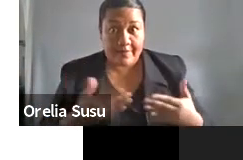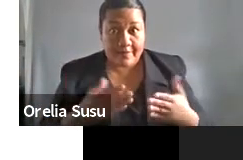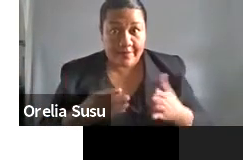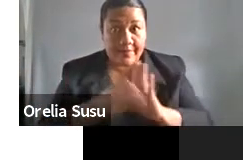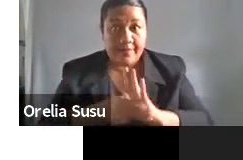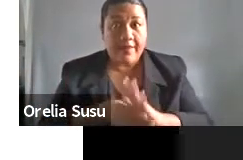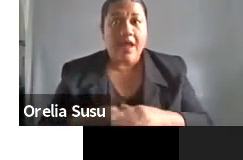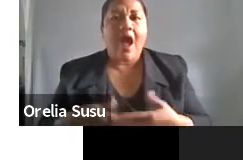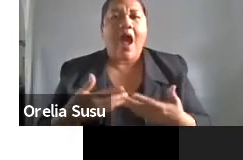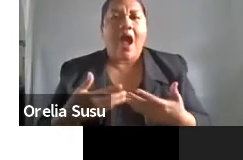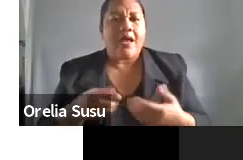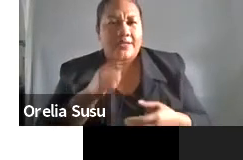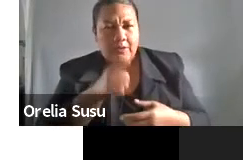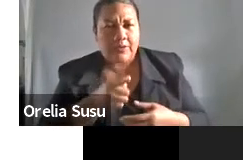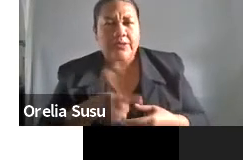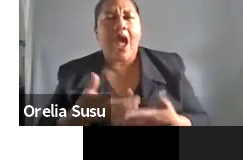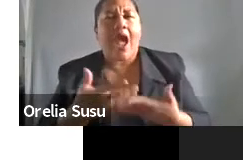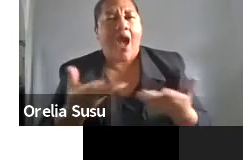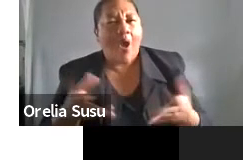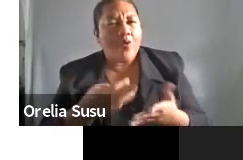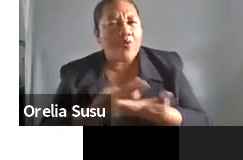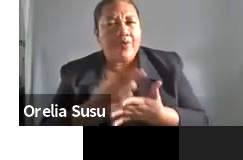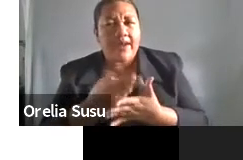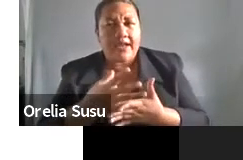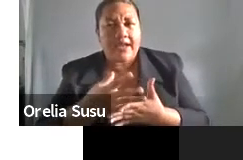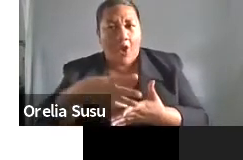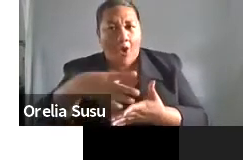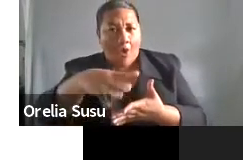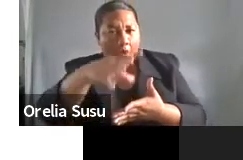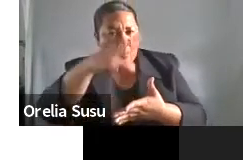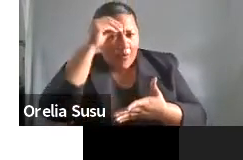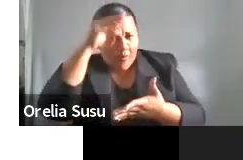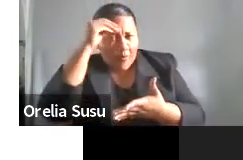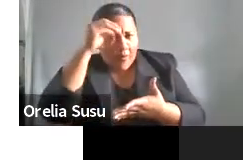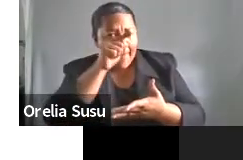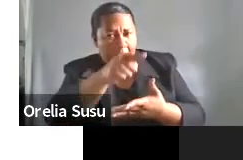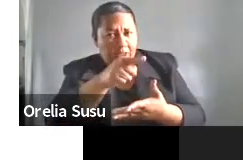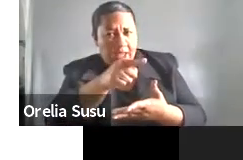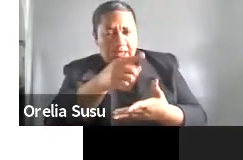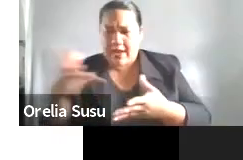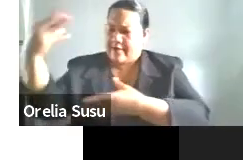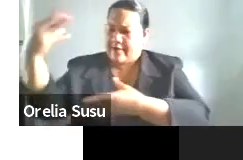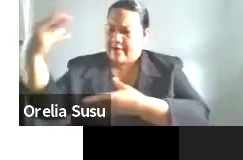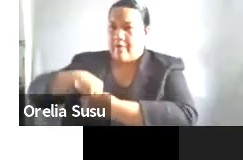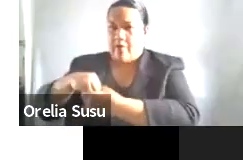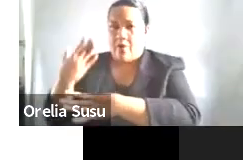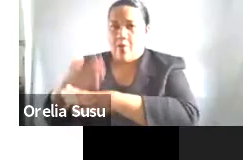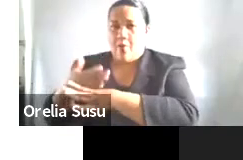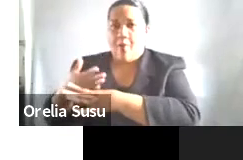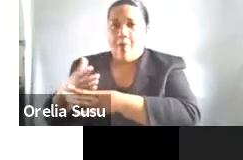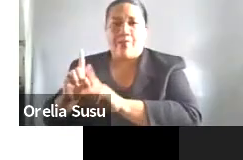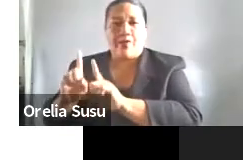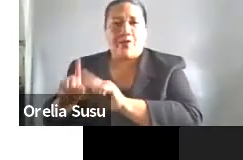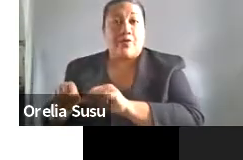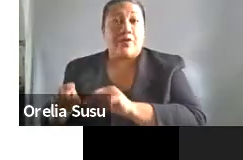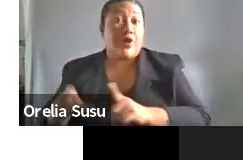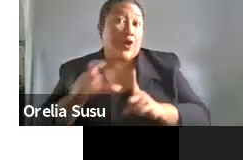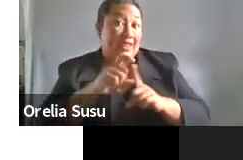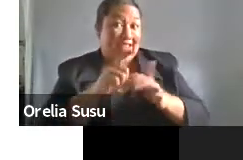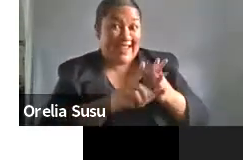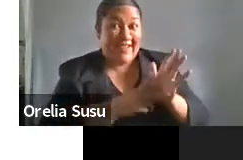really take these concepts and practice it in the work that we do. Women Defend the Common. So Diva came into this work with this